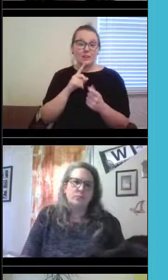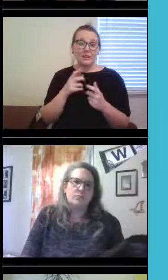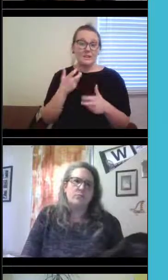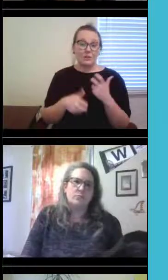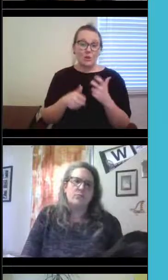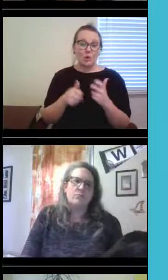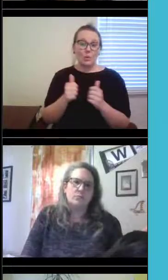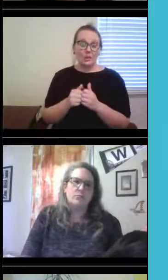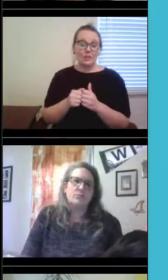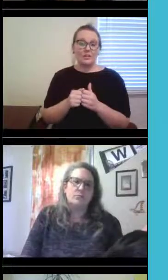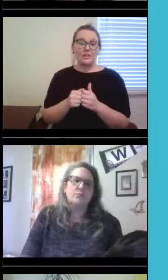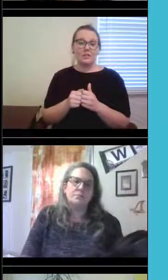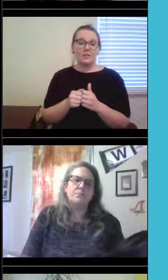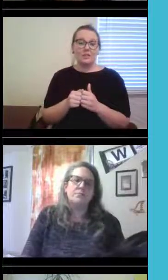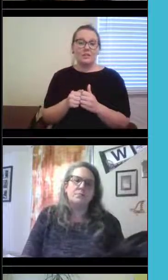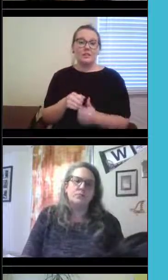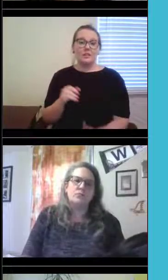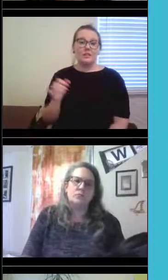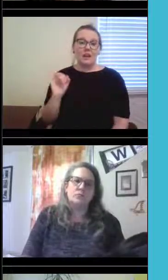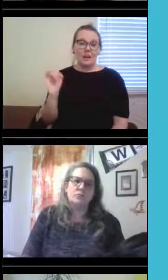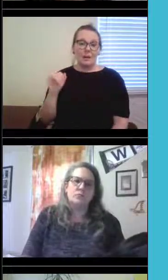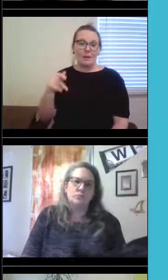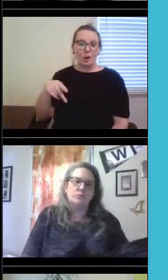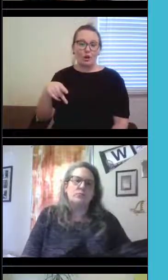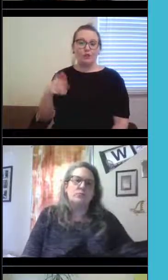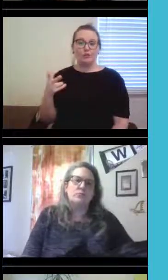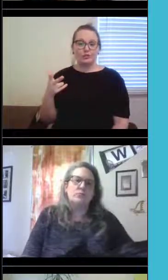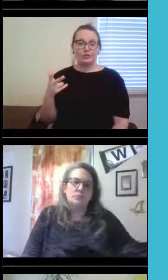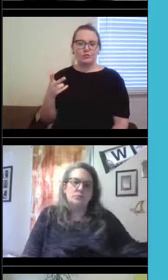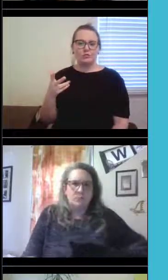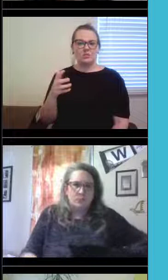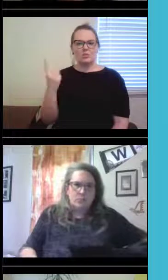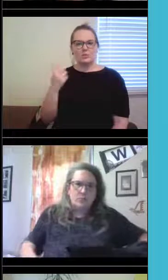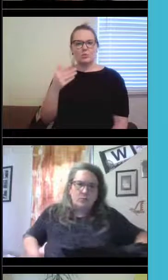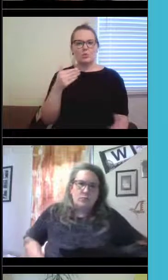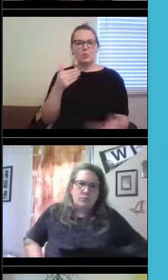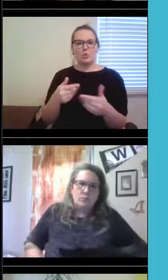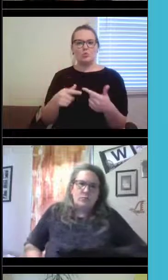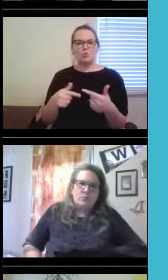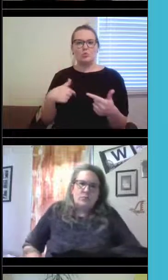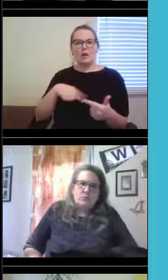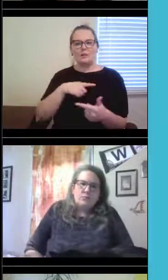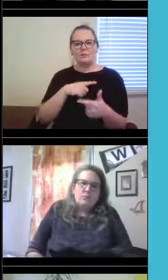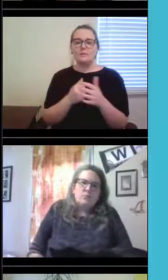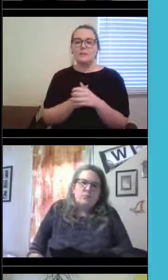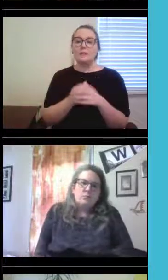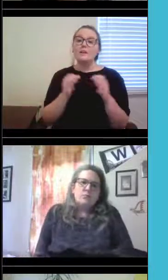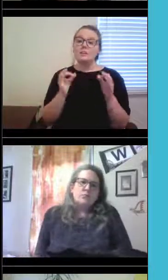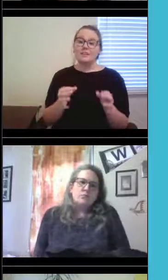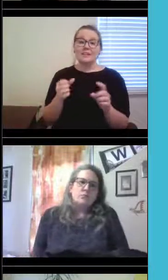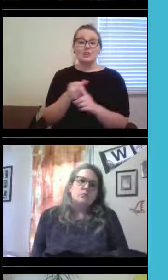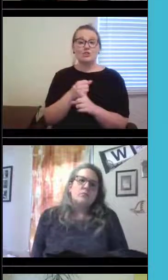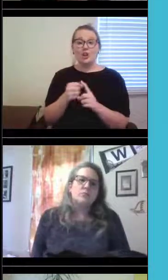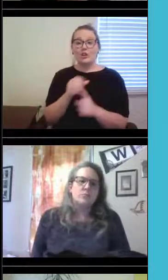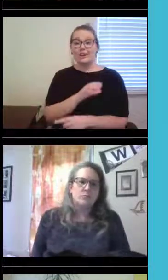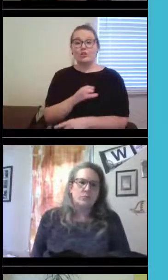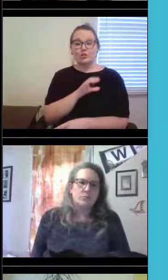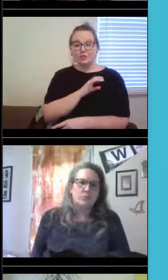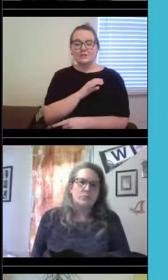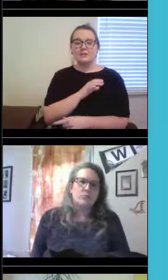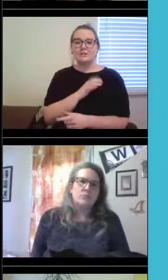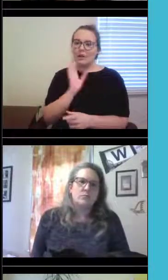intimate partners, right, or those that are close to us. So there still definitely are assault characteristics that